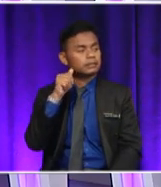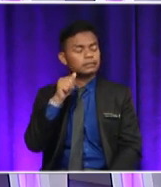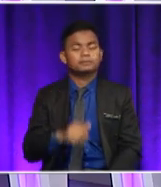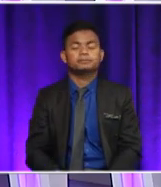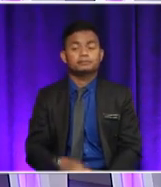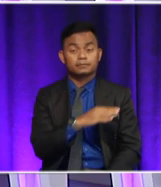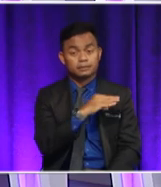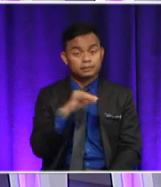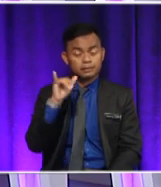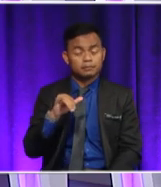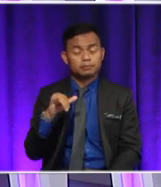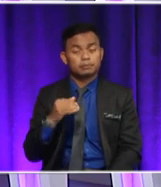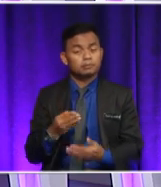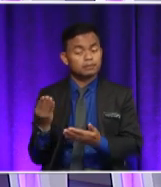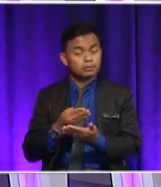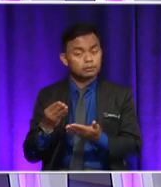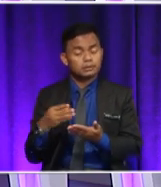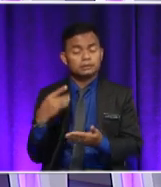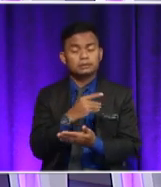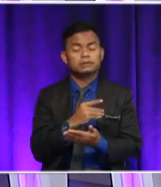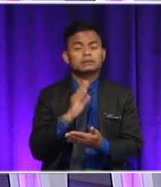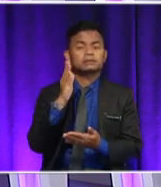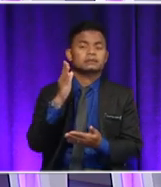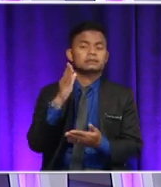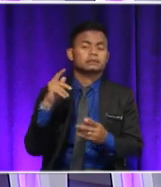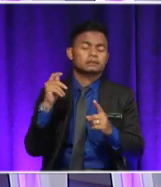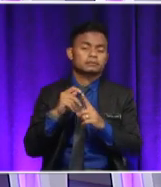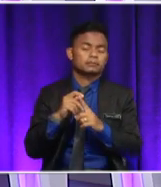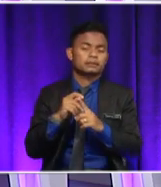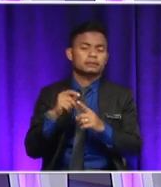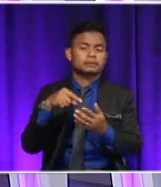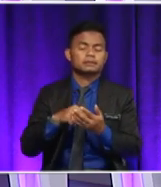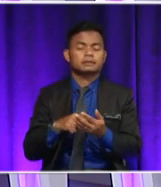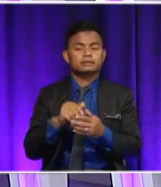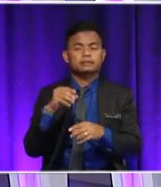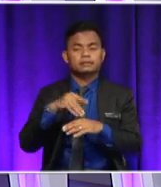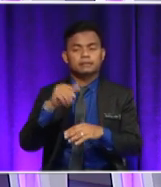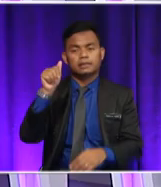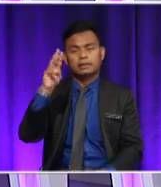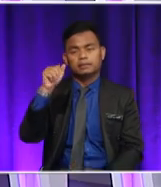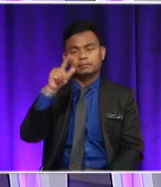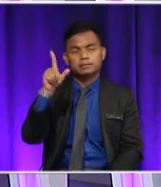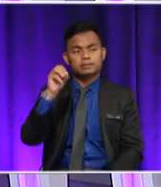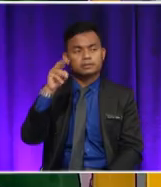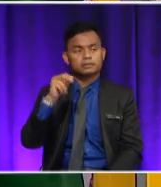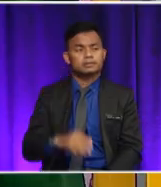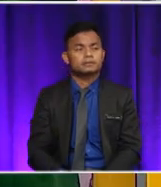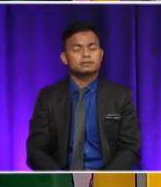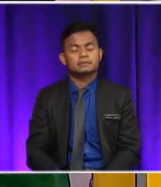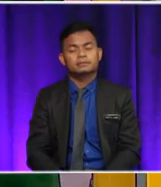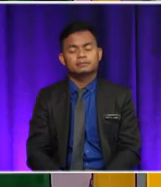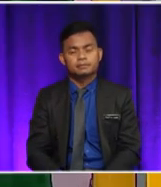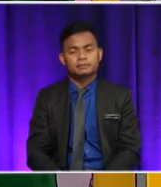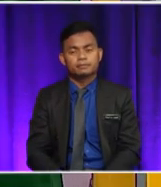journey. I think it was a good journey. There was a good expedition that we had in the Amazon. Yeah, isn't Hanif. It? Yeah, thank you for being with us